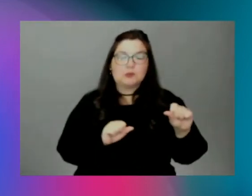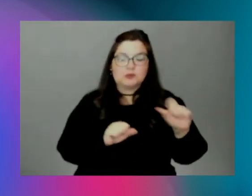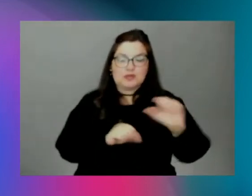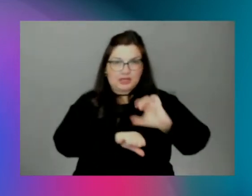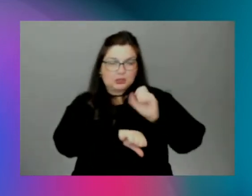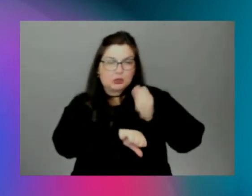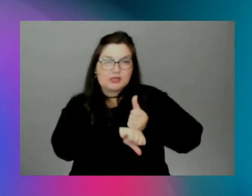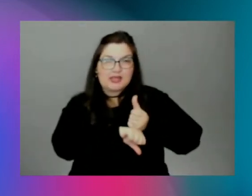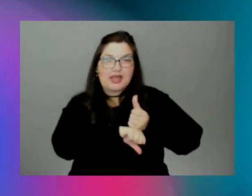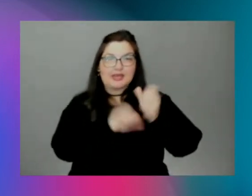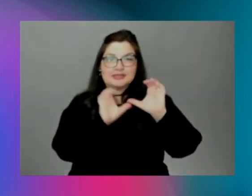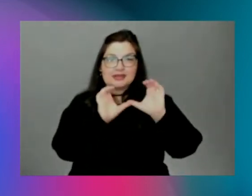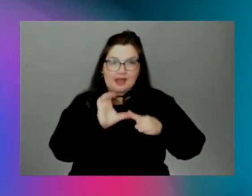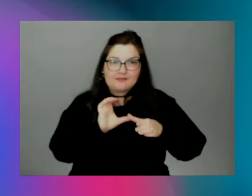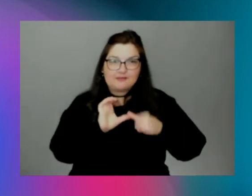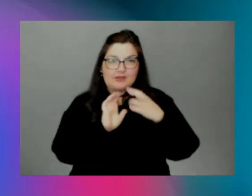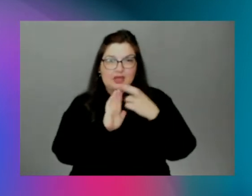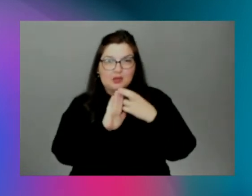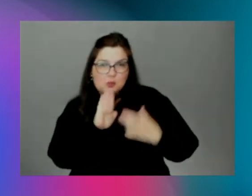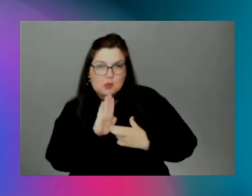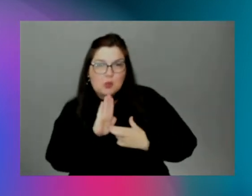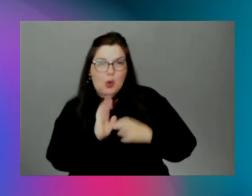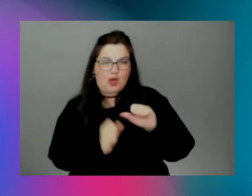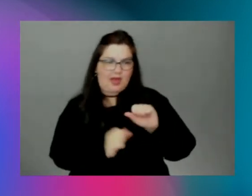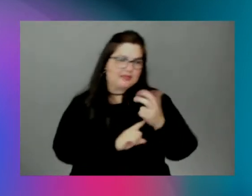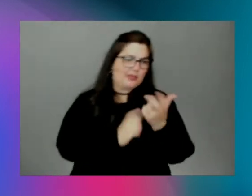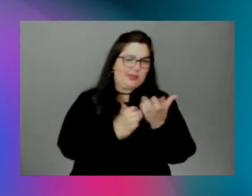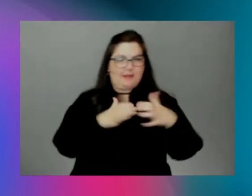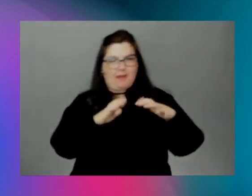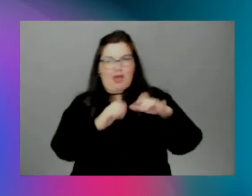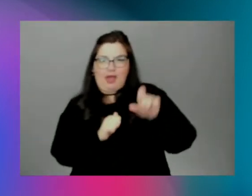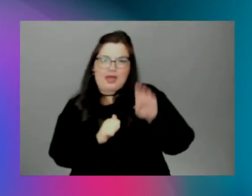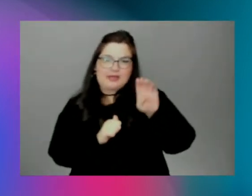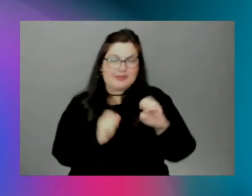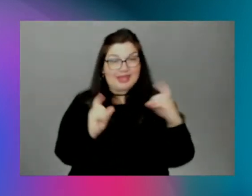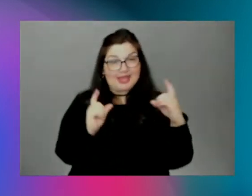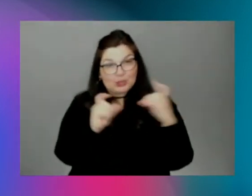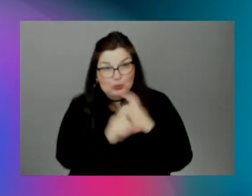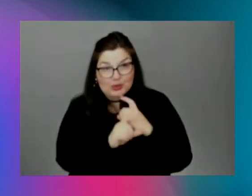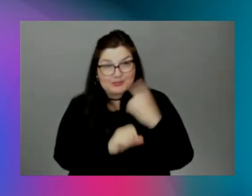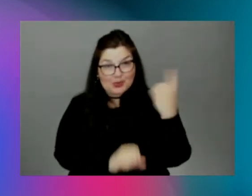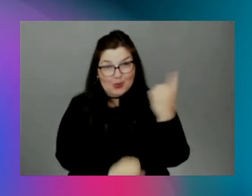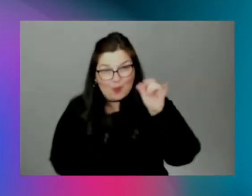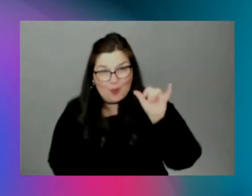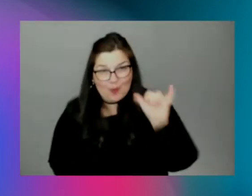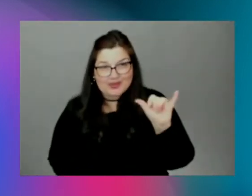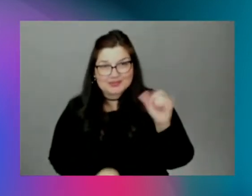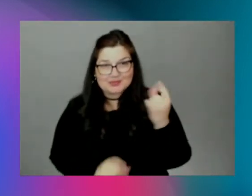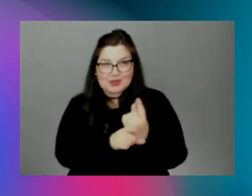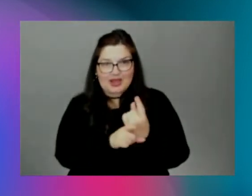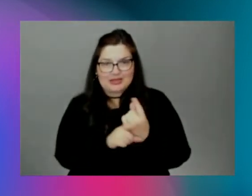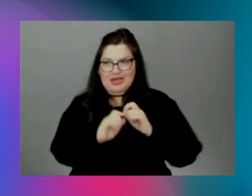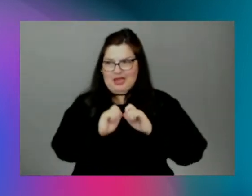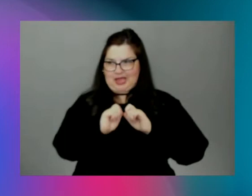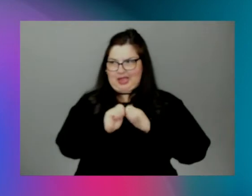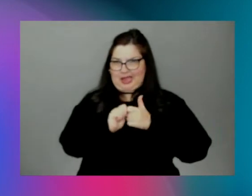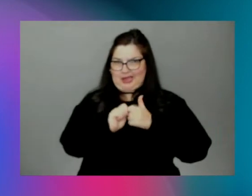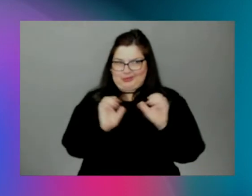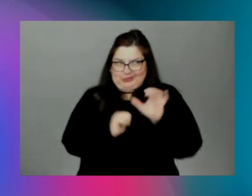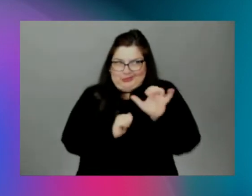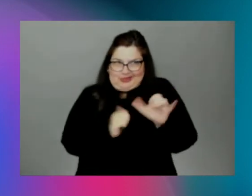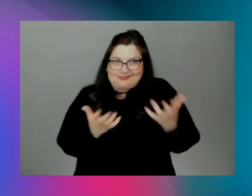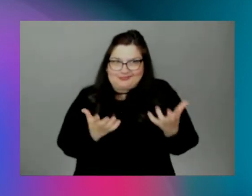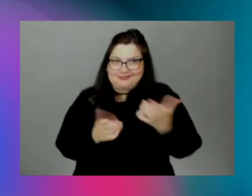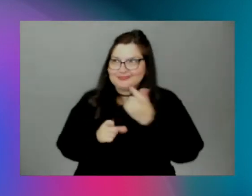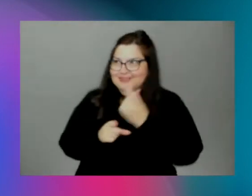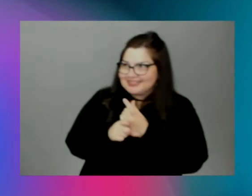that, okay, my S3 bucket has to be encrypted always. Now, how to do it, right? Right. Yeah. That's where,